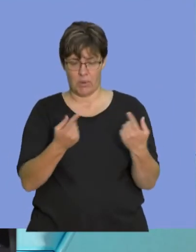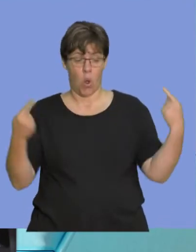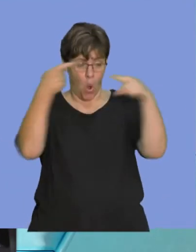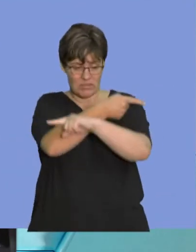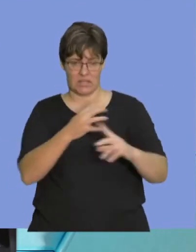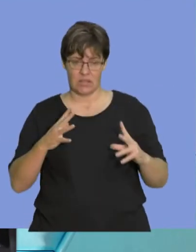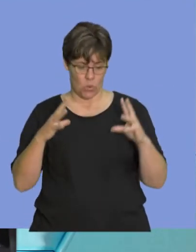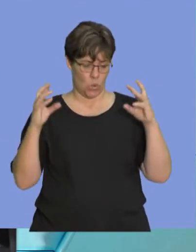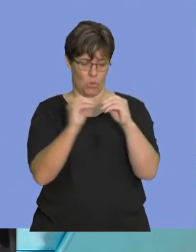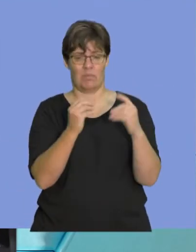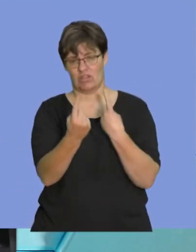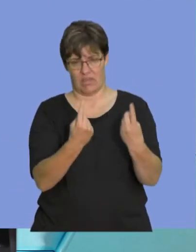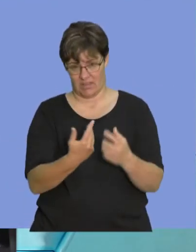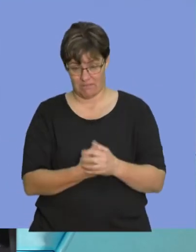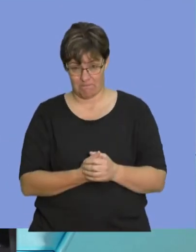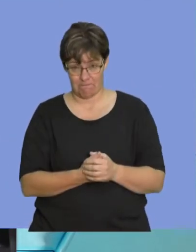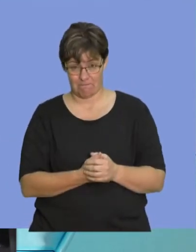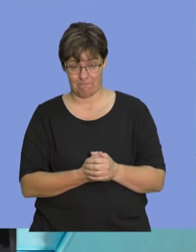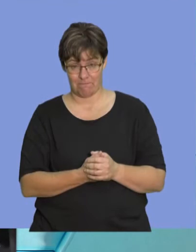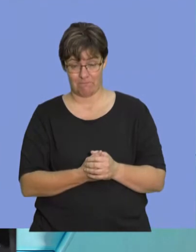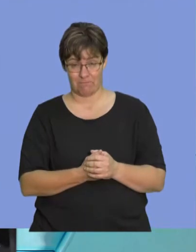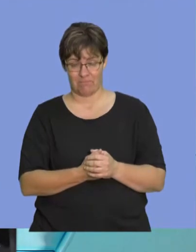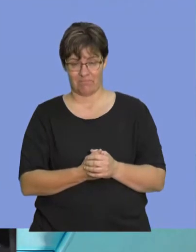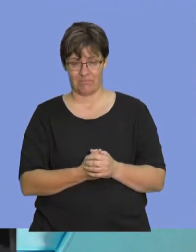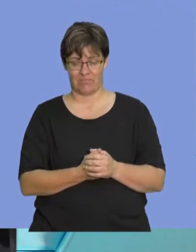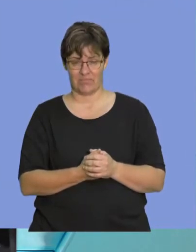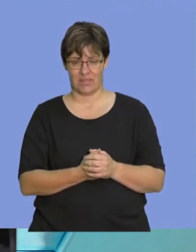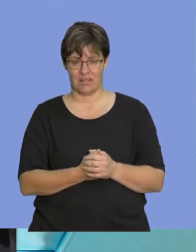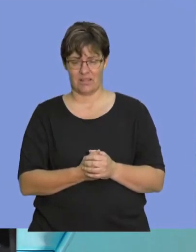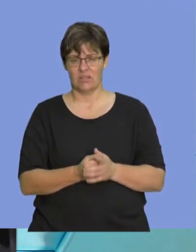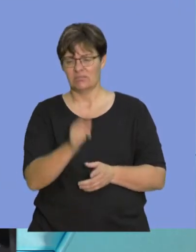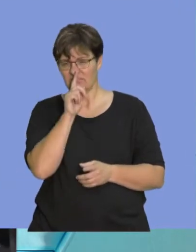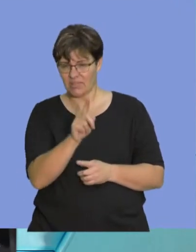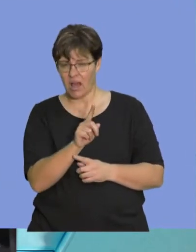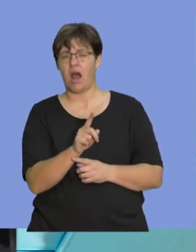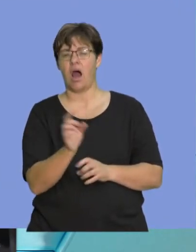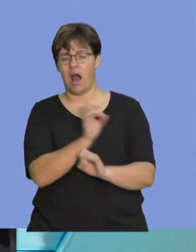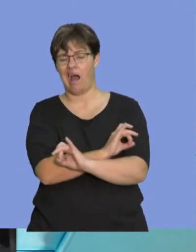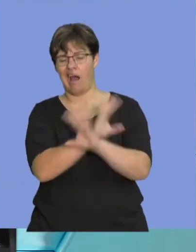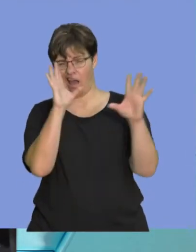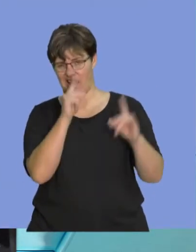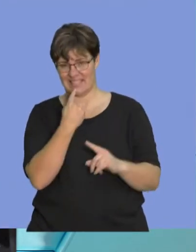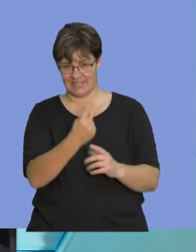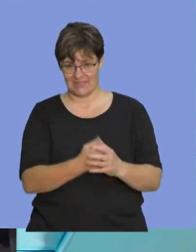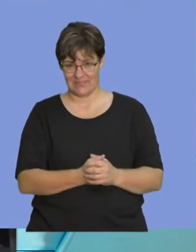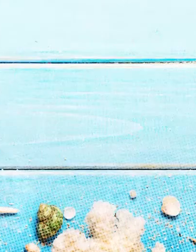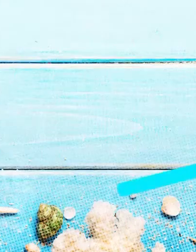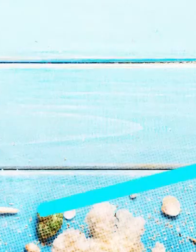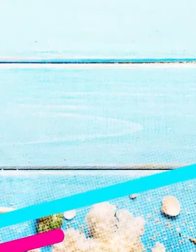actually exert a force of attraction on each other. Having said that, I think it gives us a better sense, right?